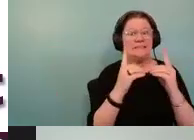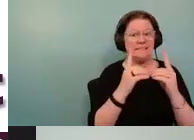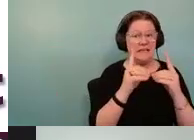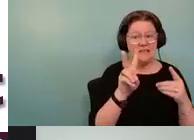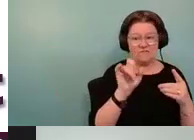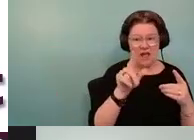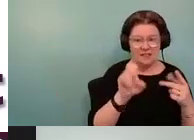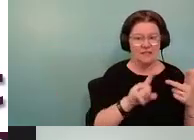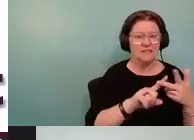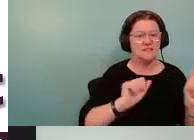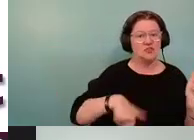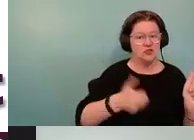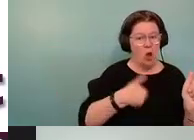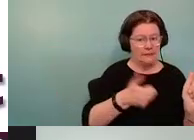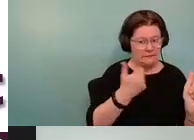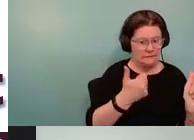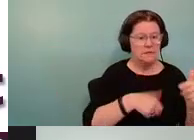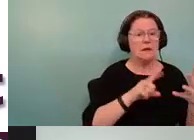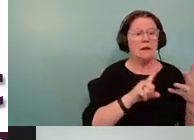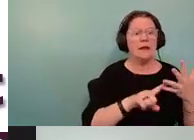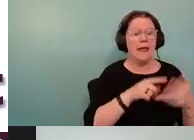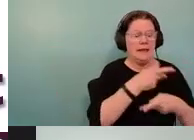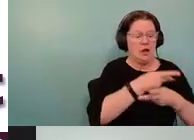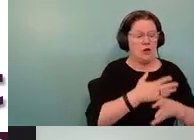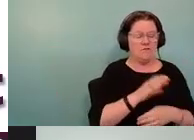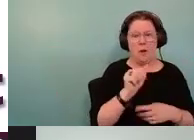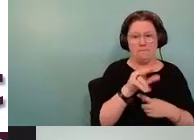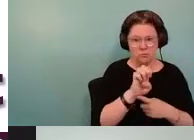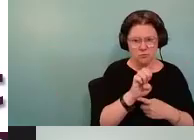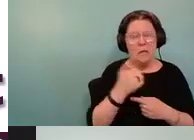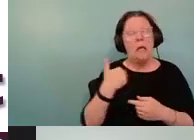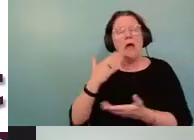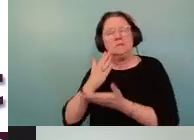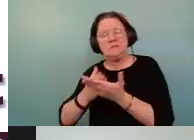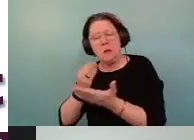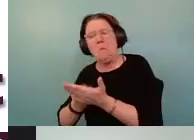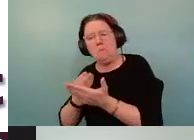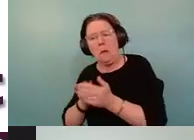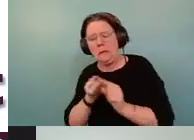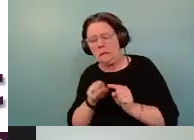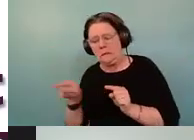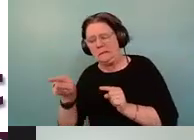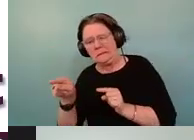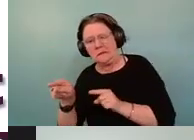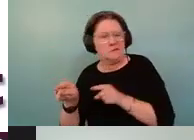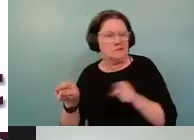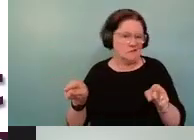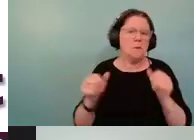stalking, and caregiver abuse. We do have some funding that allows us to go outside of that box, but it's